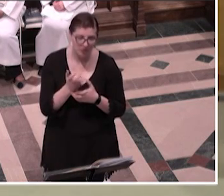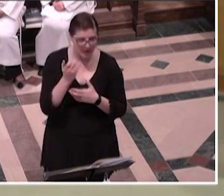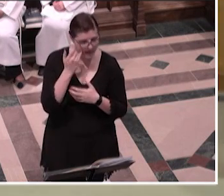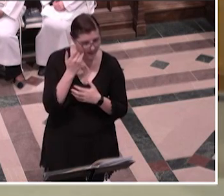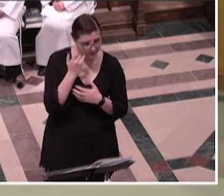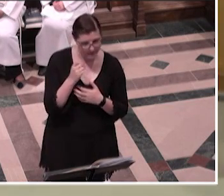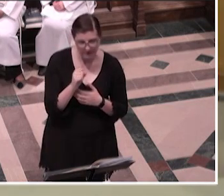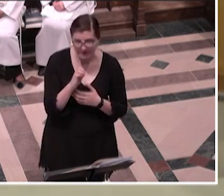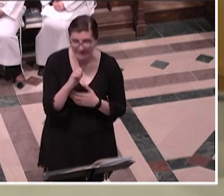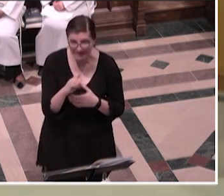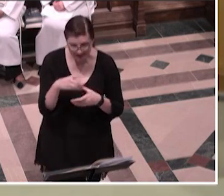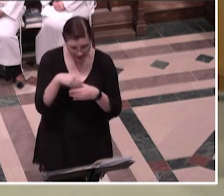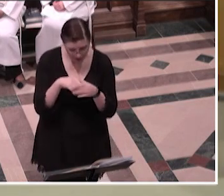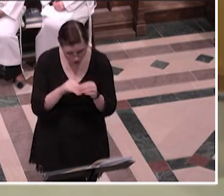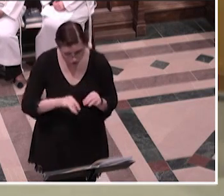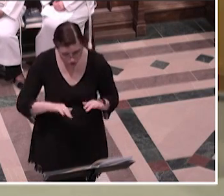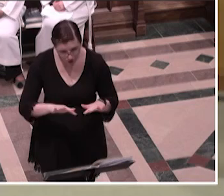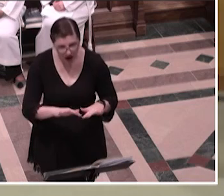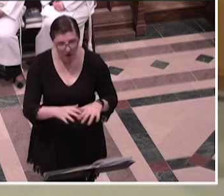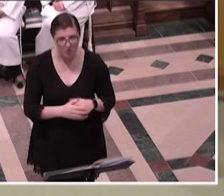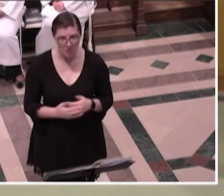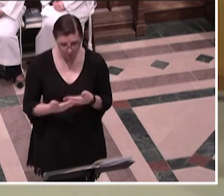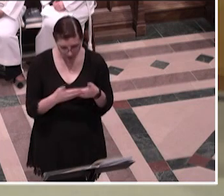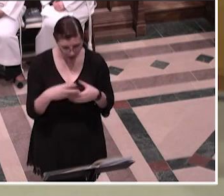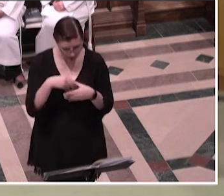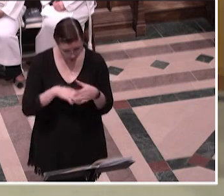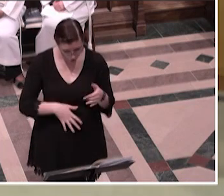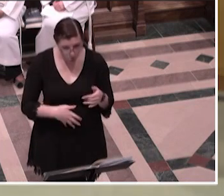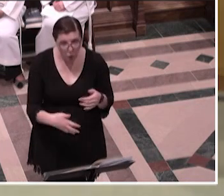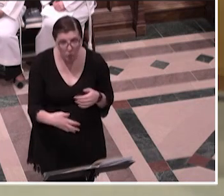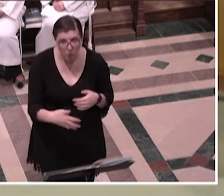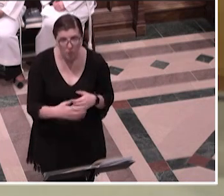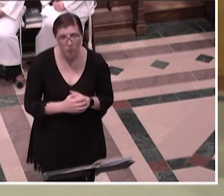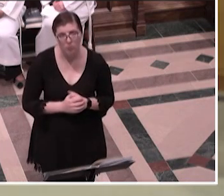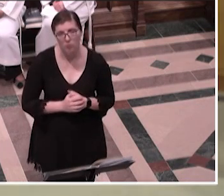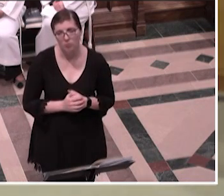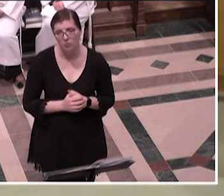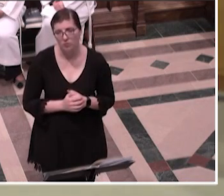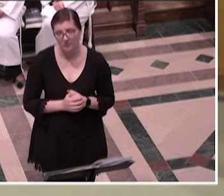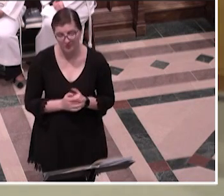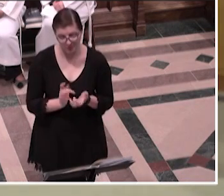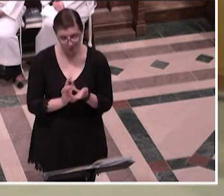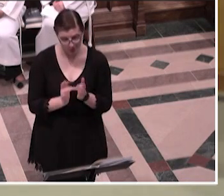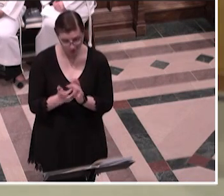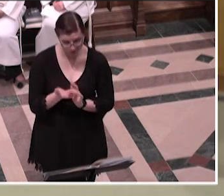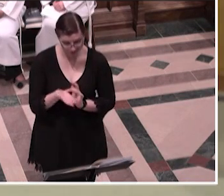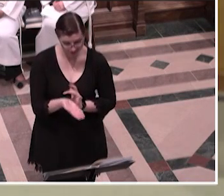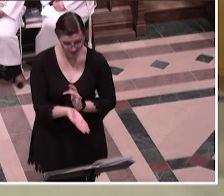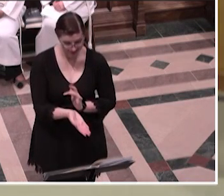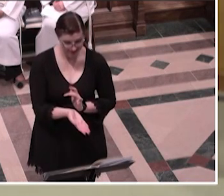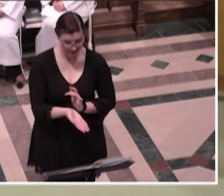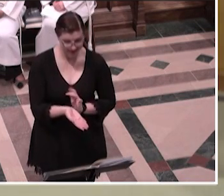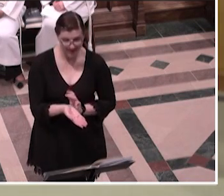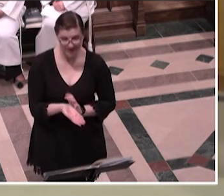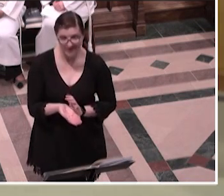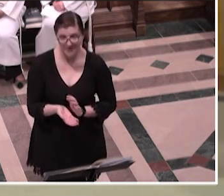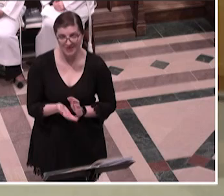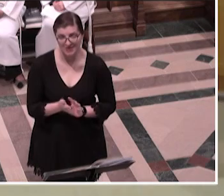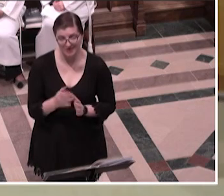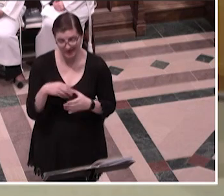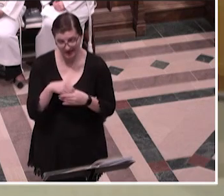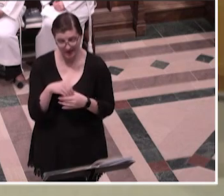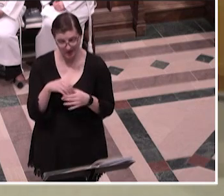ground, a baby in the womb, or Jesus in the tomb, it starts in the dark.